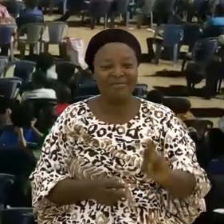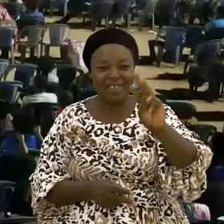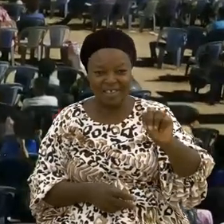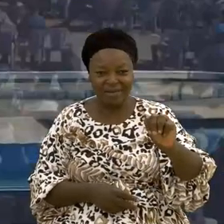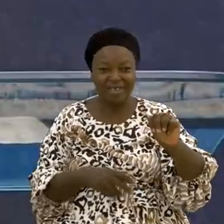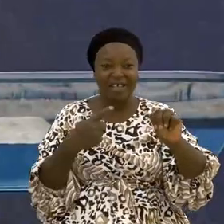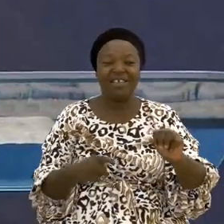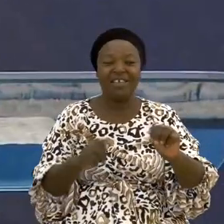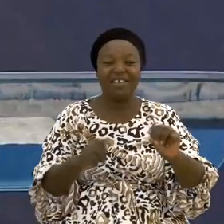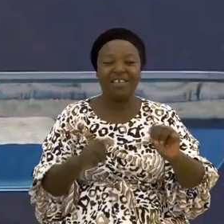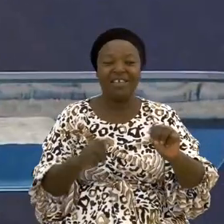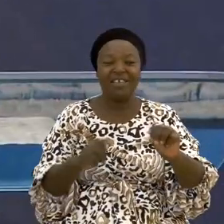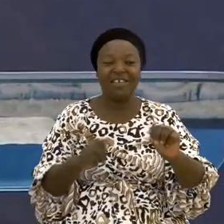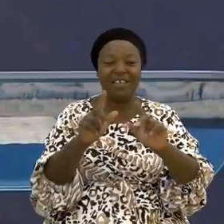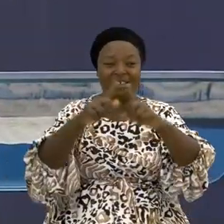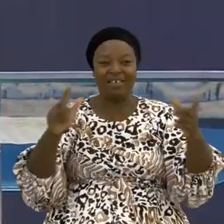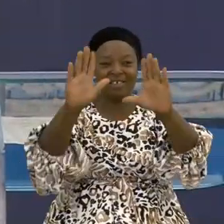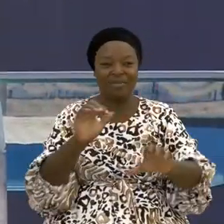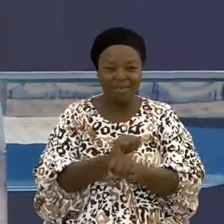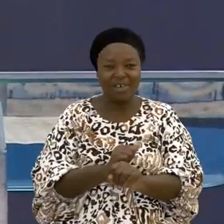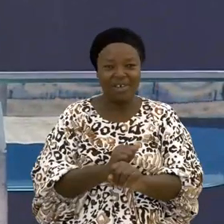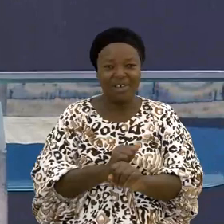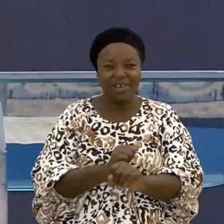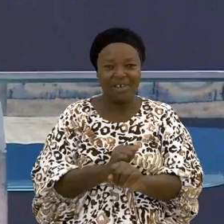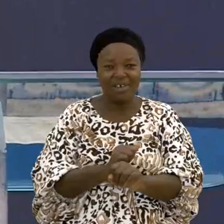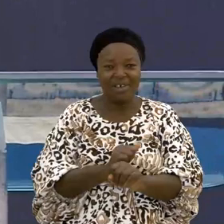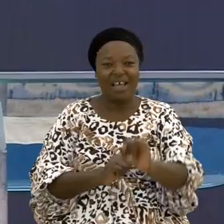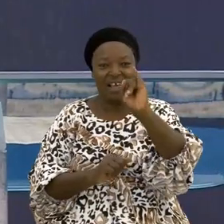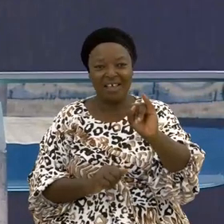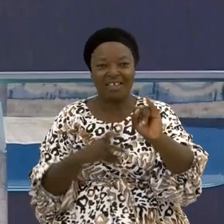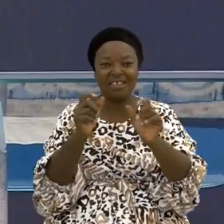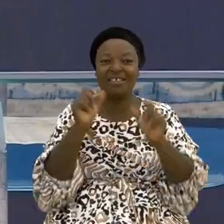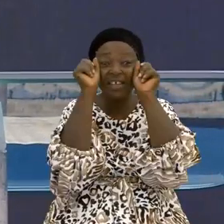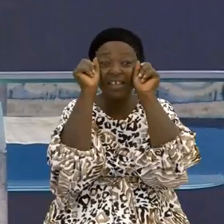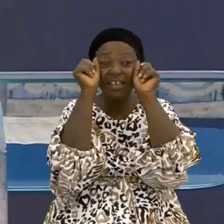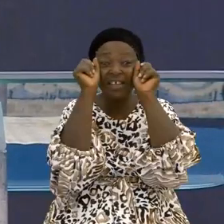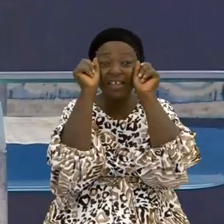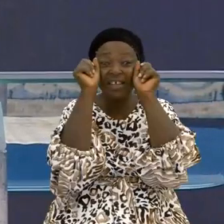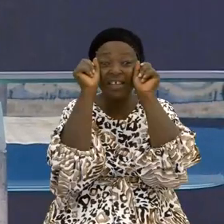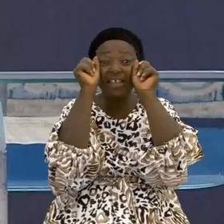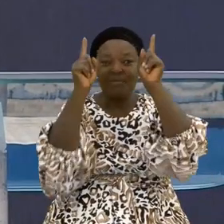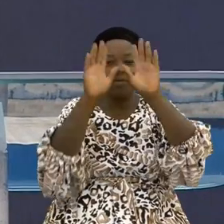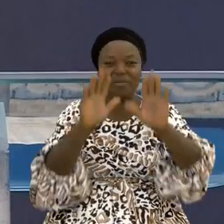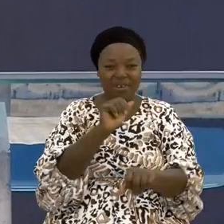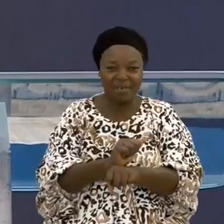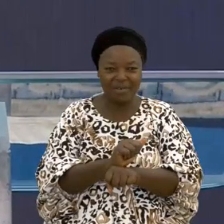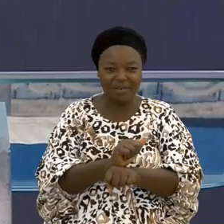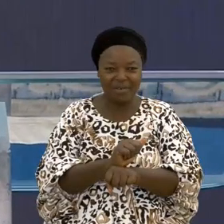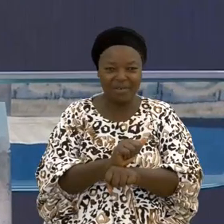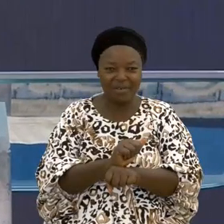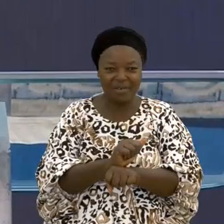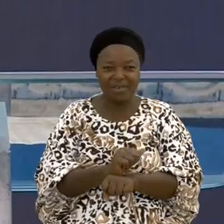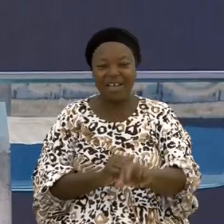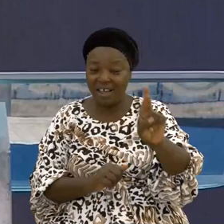The manifold miracles. I, the incredible miracles. R,